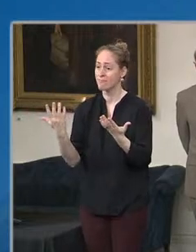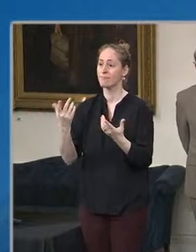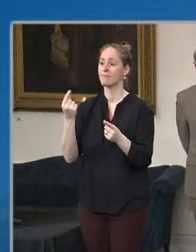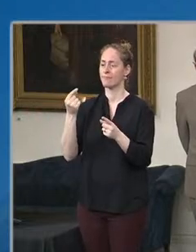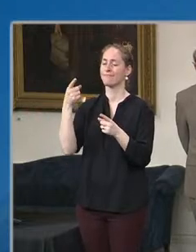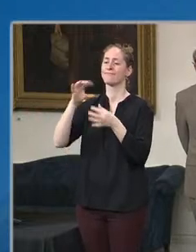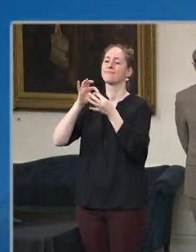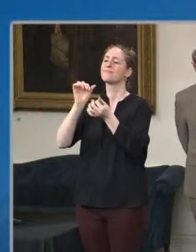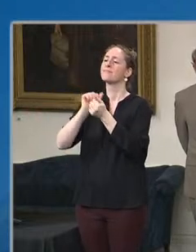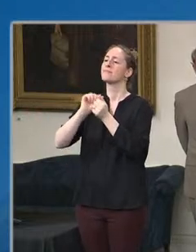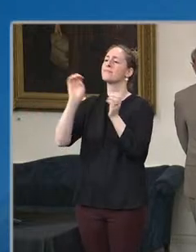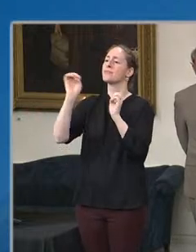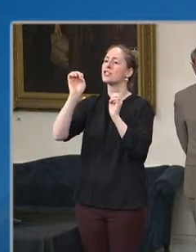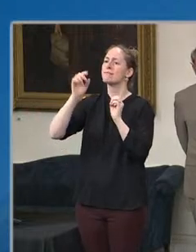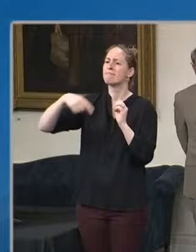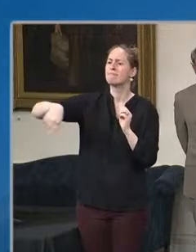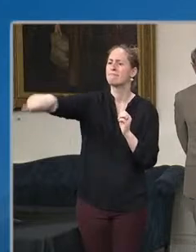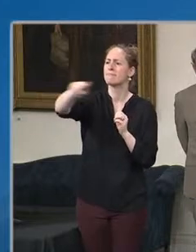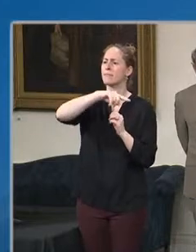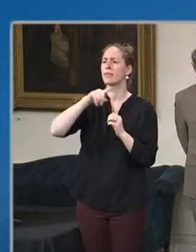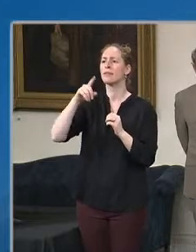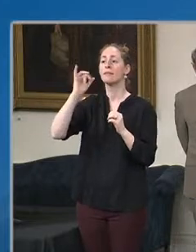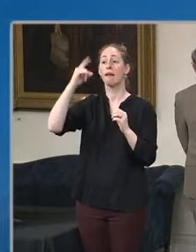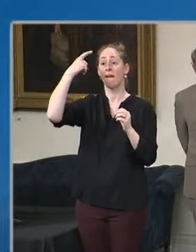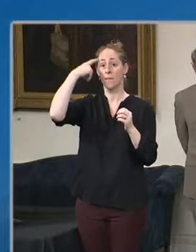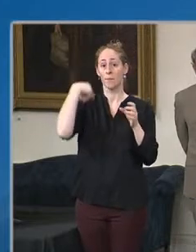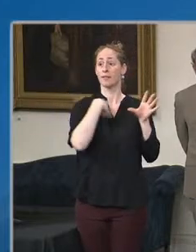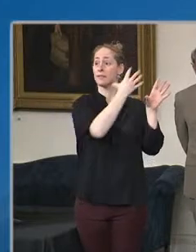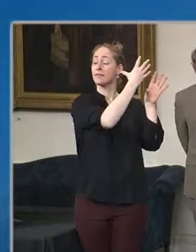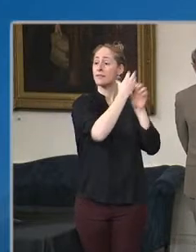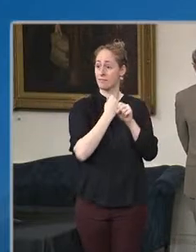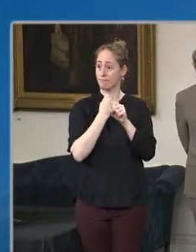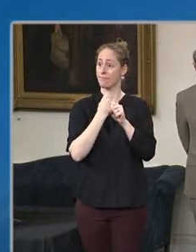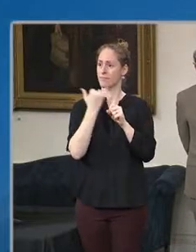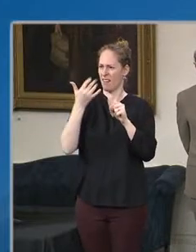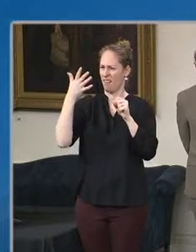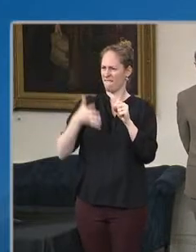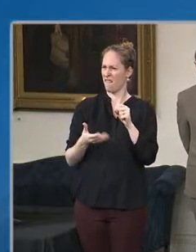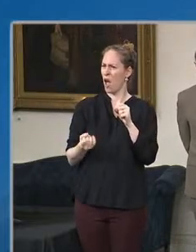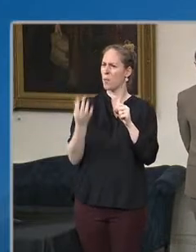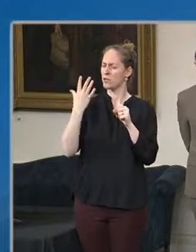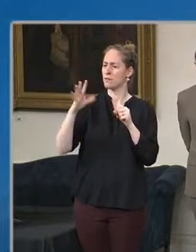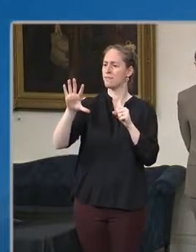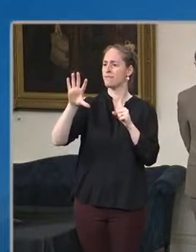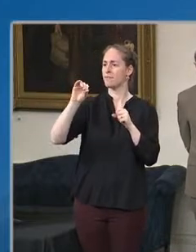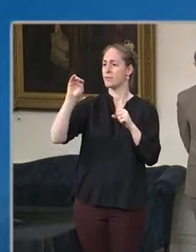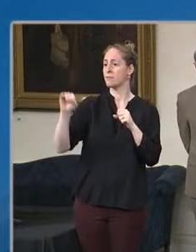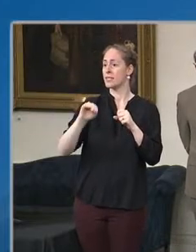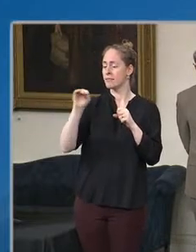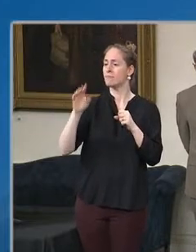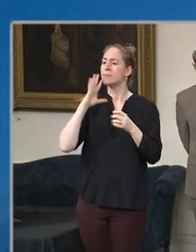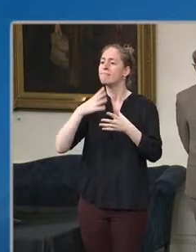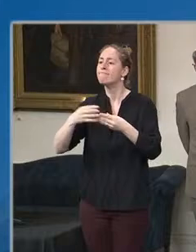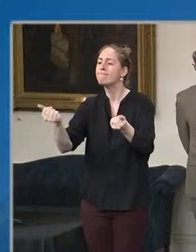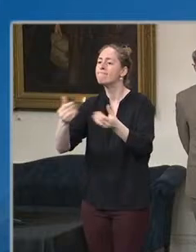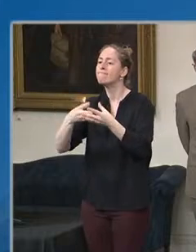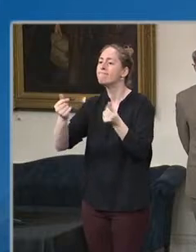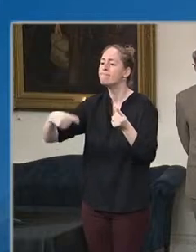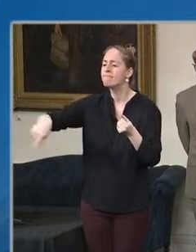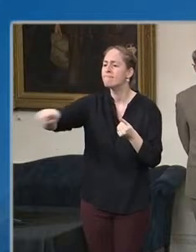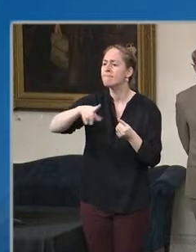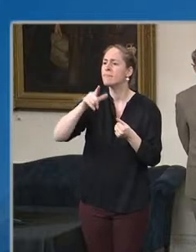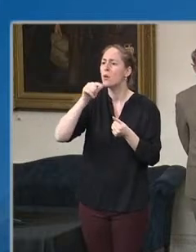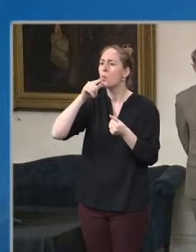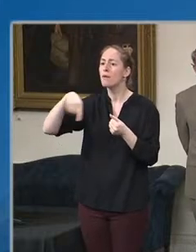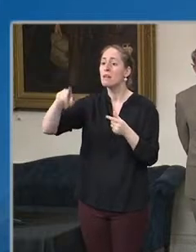governor so gratefully gave us the last $50 million to get the rest of those applications through our queue. And I'm